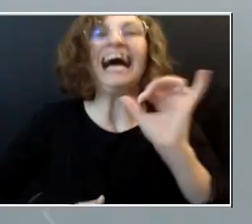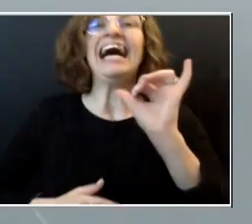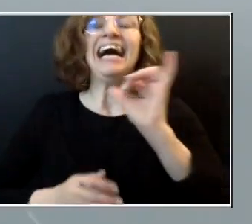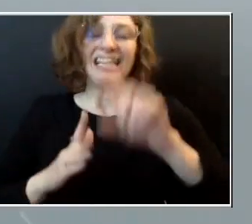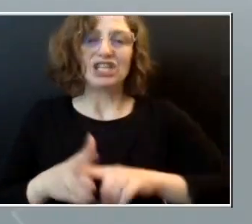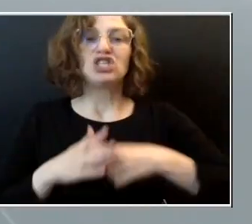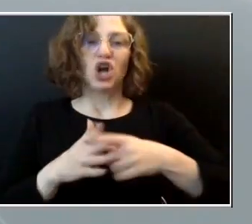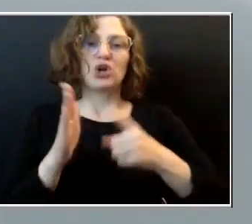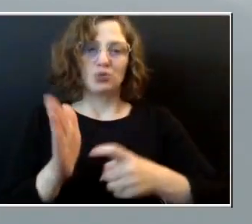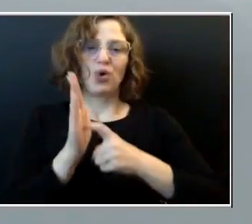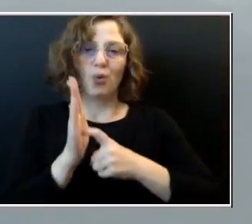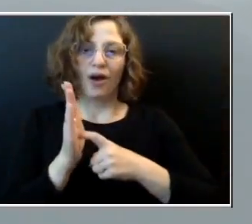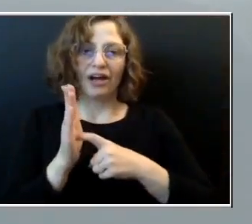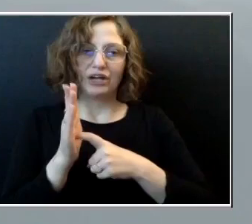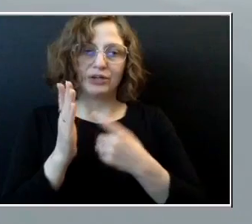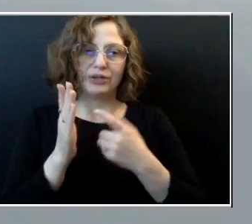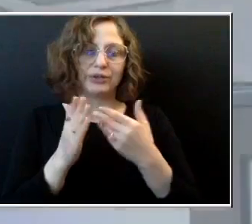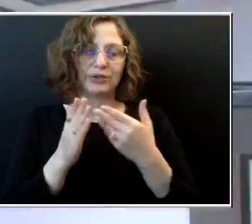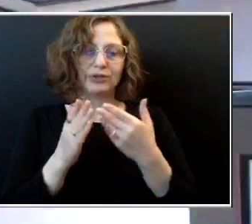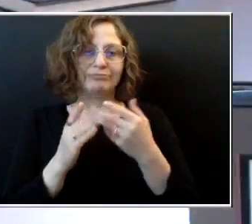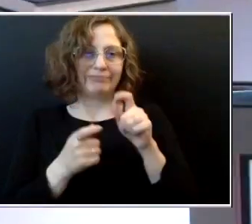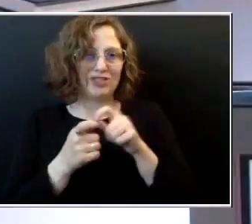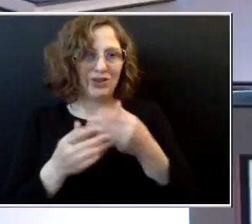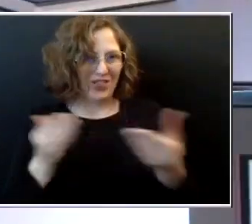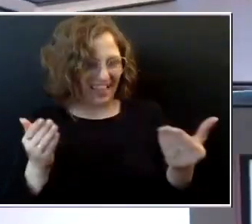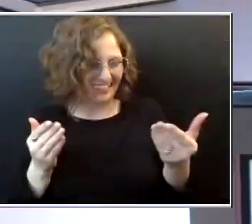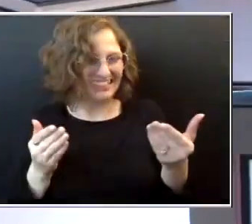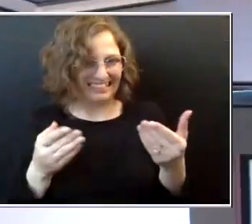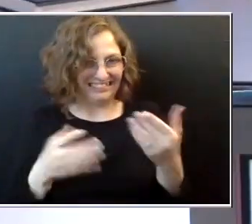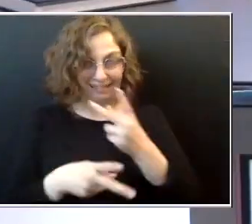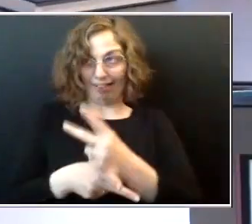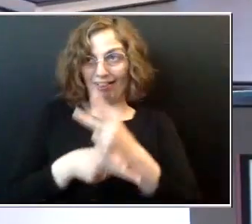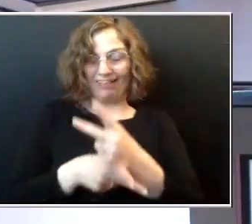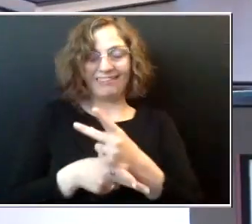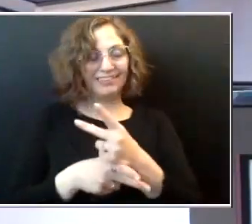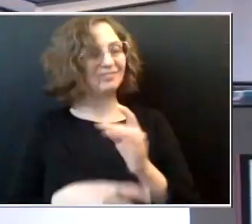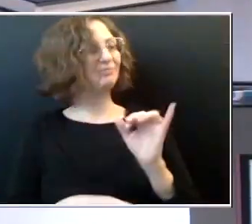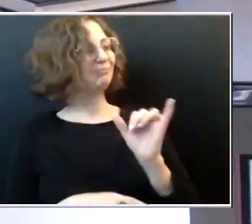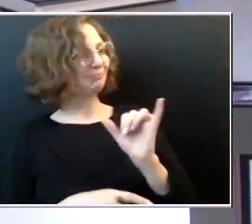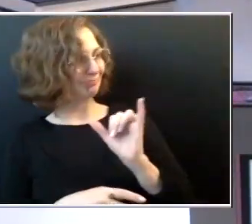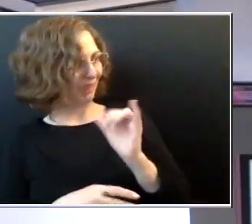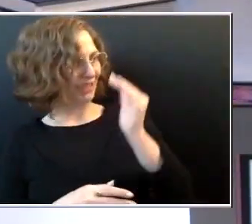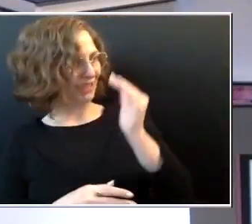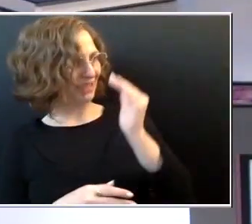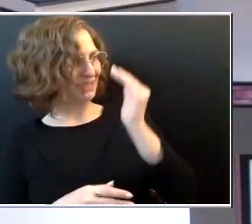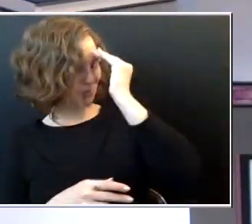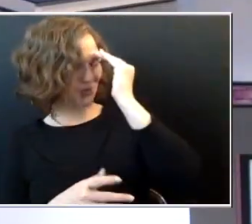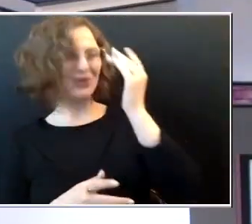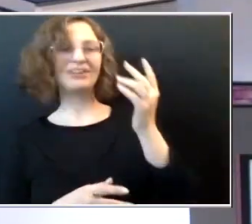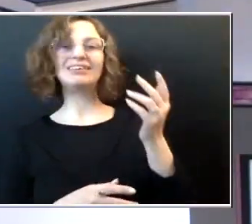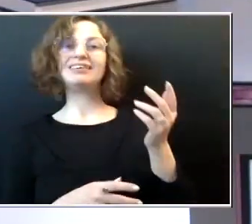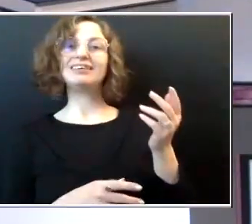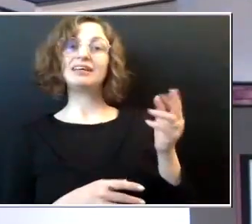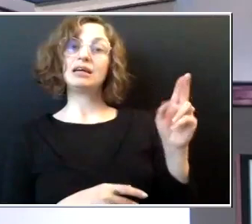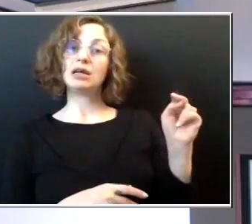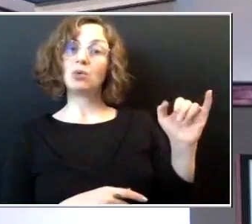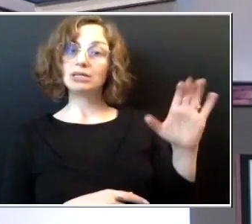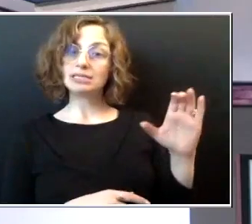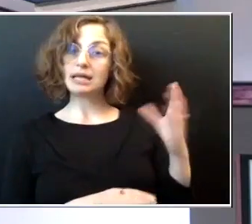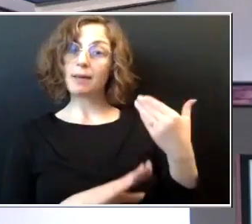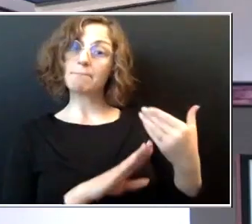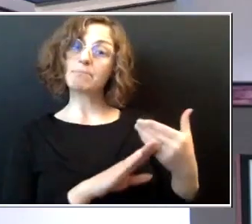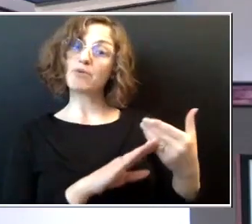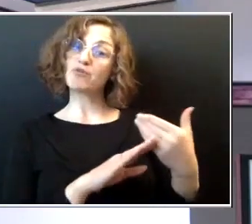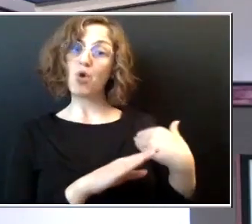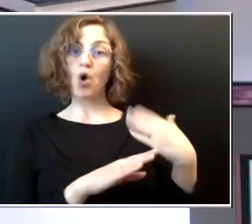to say, that sounds so familiar, because remember the scenes from New York City before COVID things were put into effect and masking and stay at